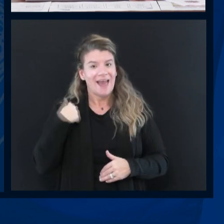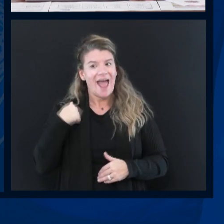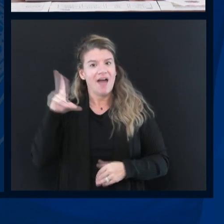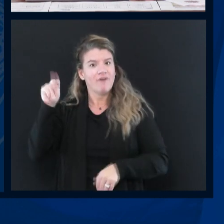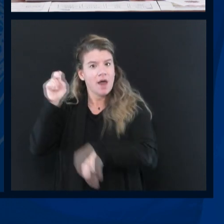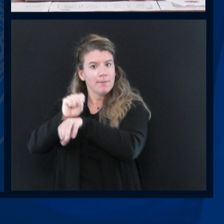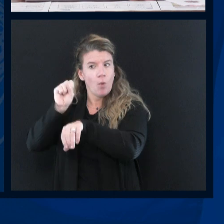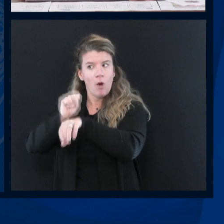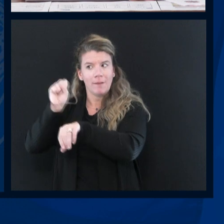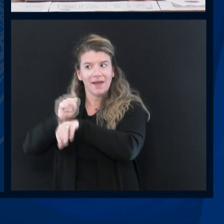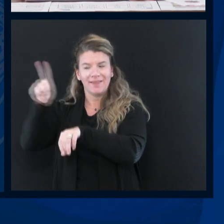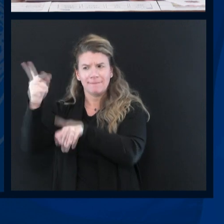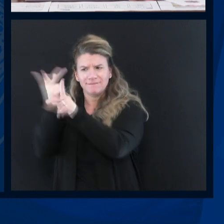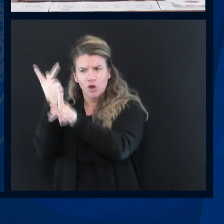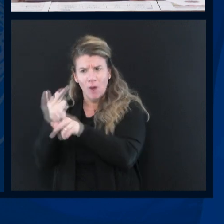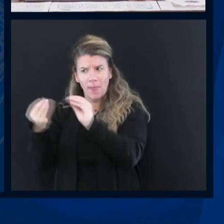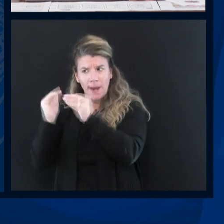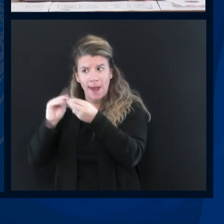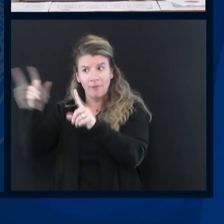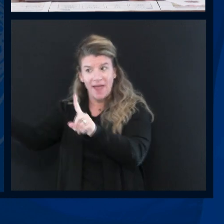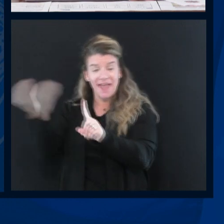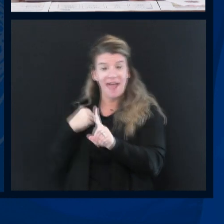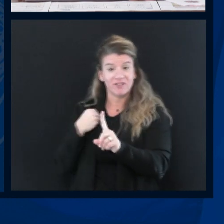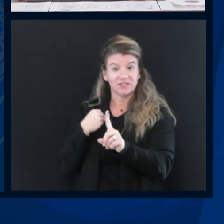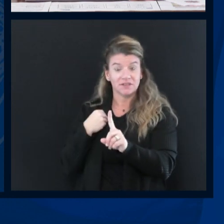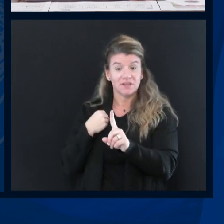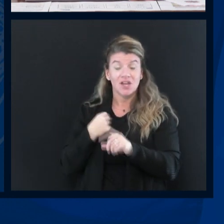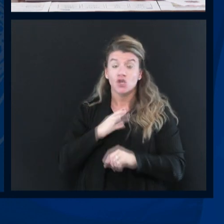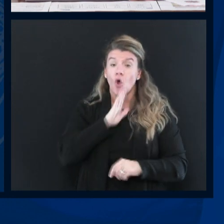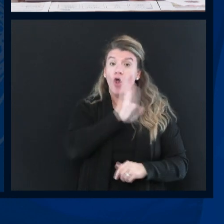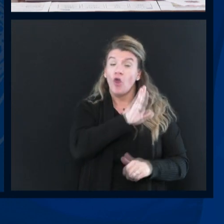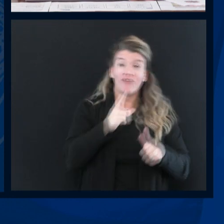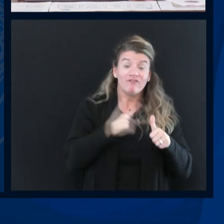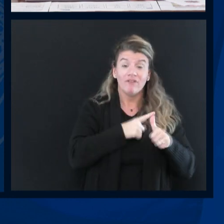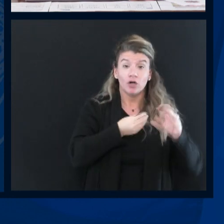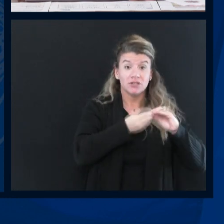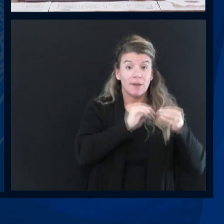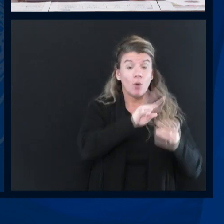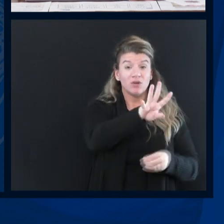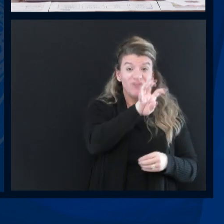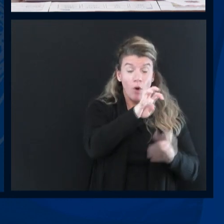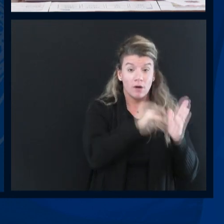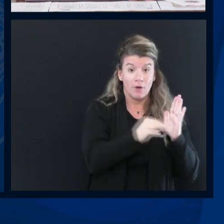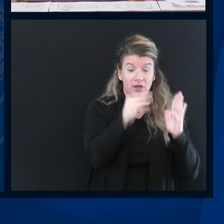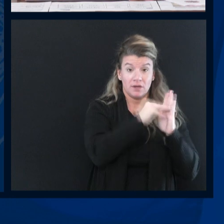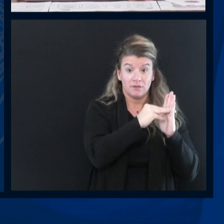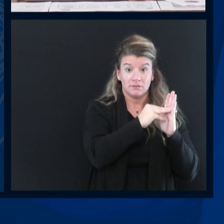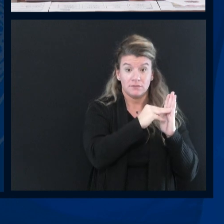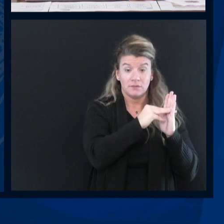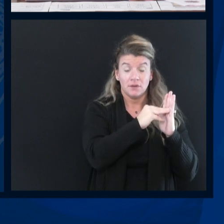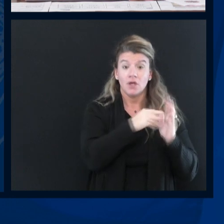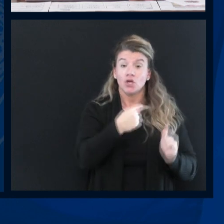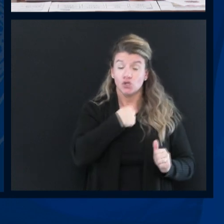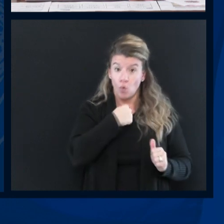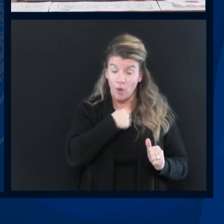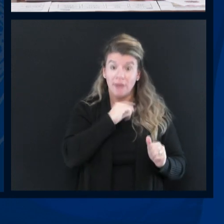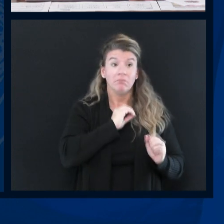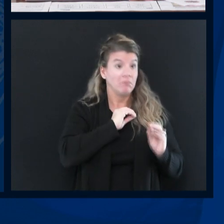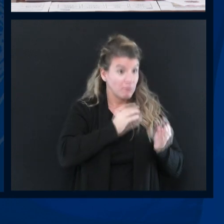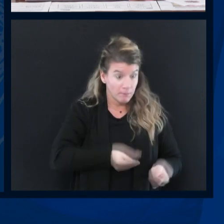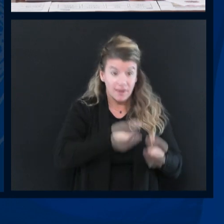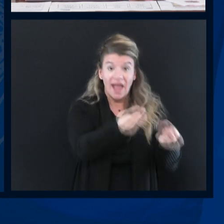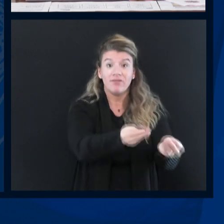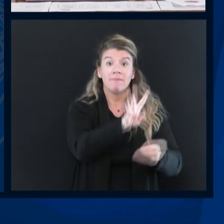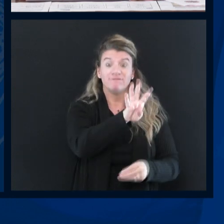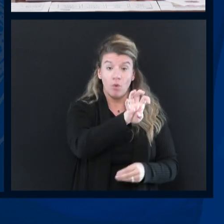number. Well, the number they gave us in the beginning was 400 million, and we slotted 400 million.